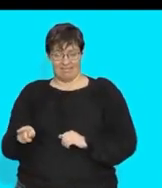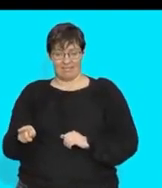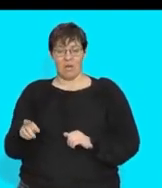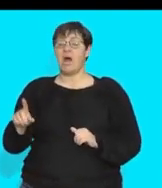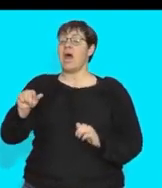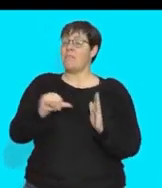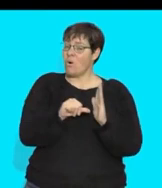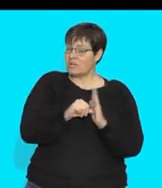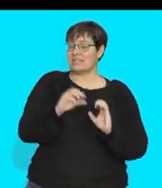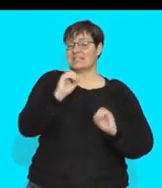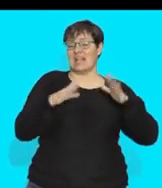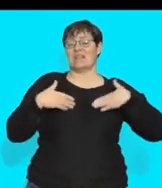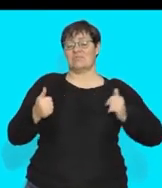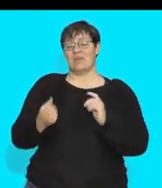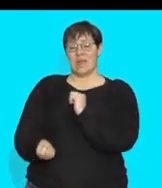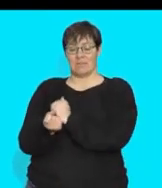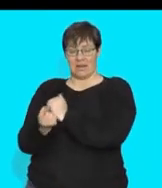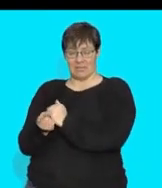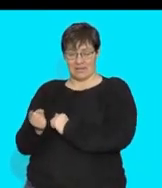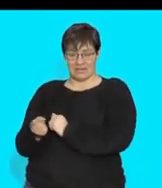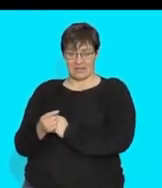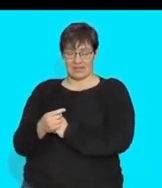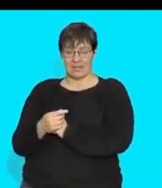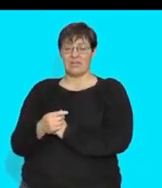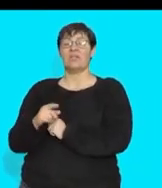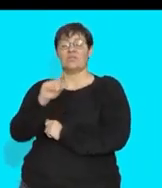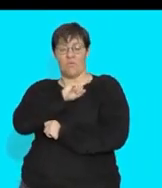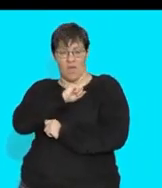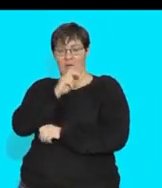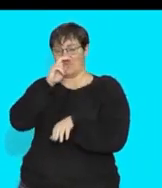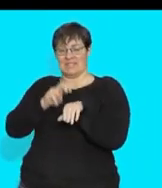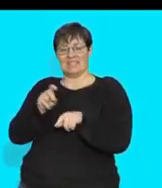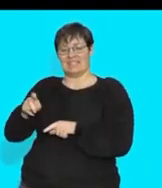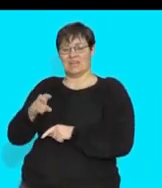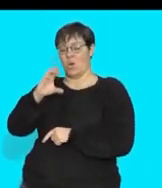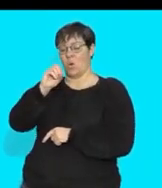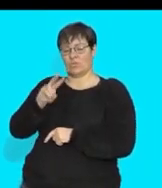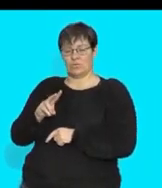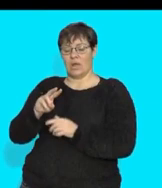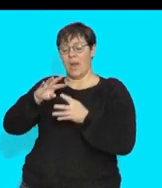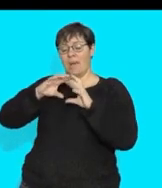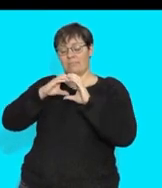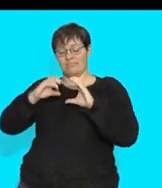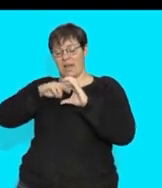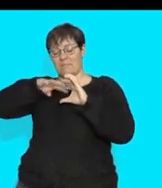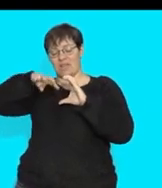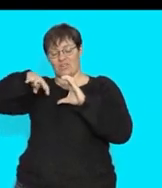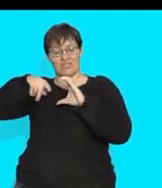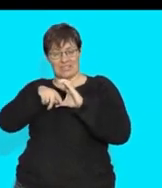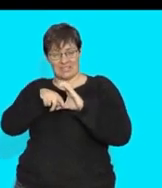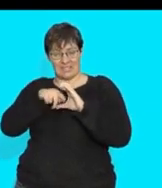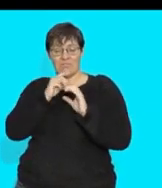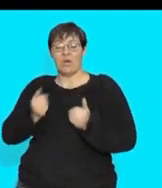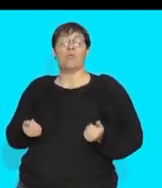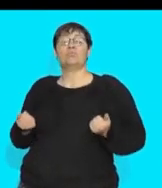respiration to occur. That's why I need the oxygen. Here's the mitochondria. What do cells produce? A lot of